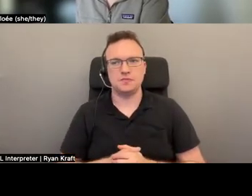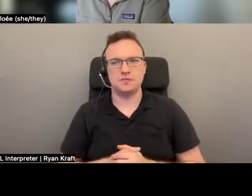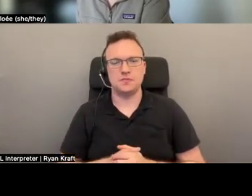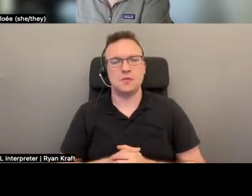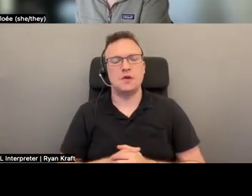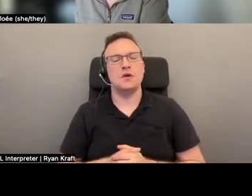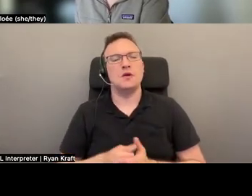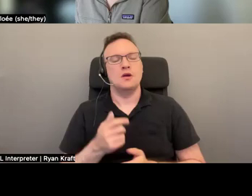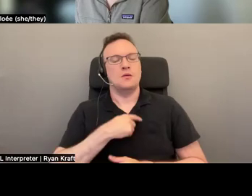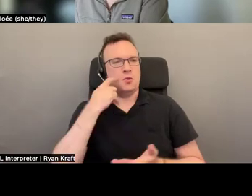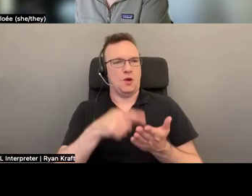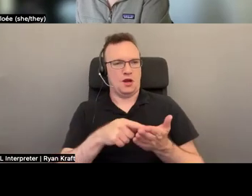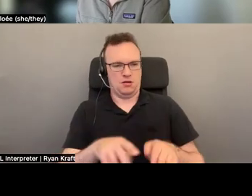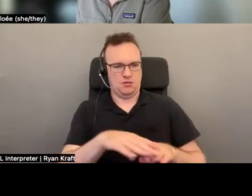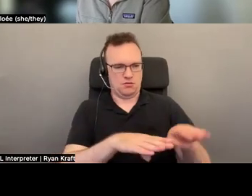indigeneity, and